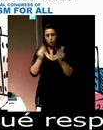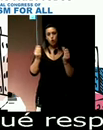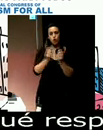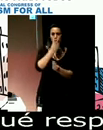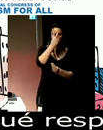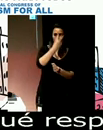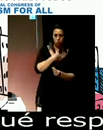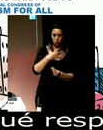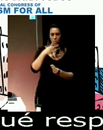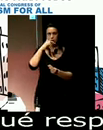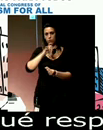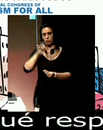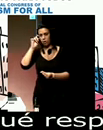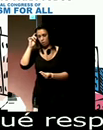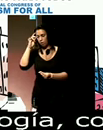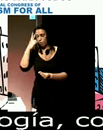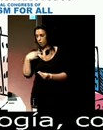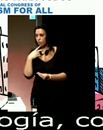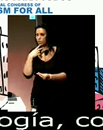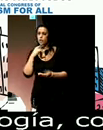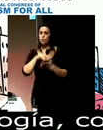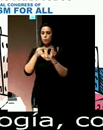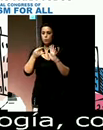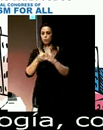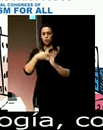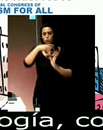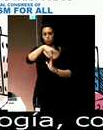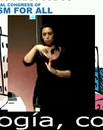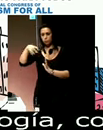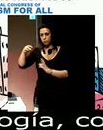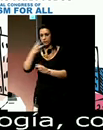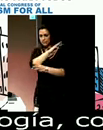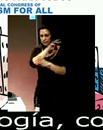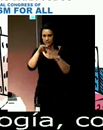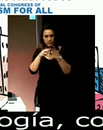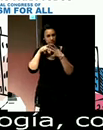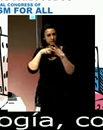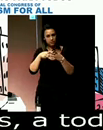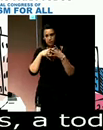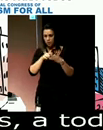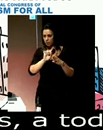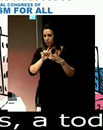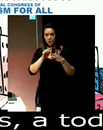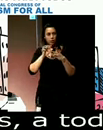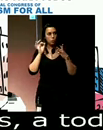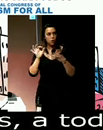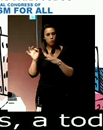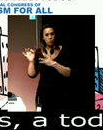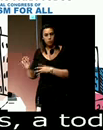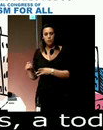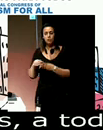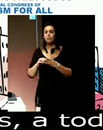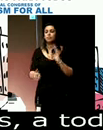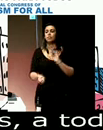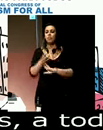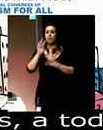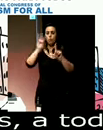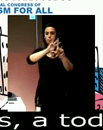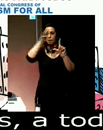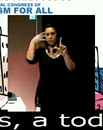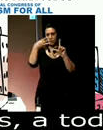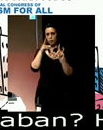We have worked on a project together with the ONCE Foundation, a 3-part